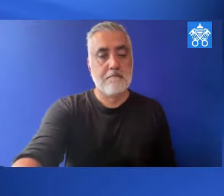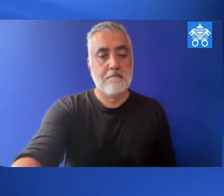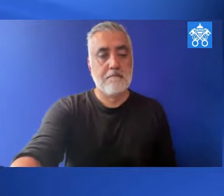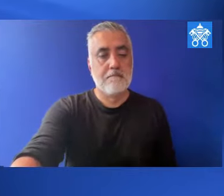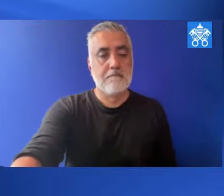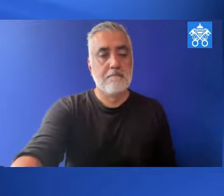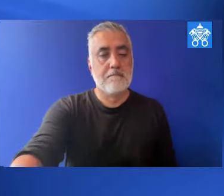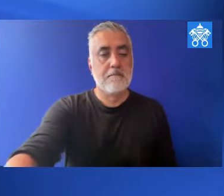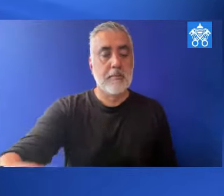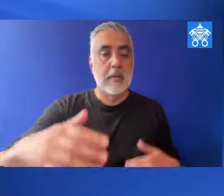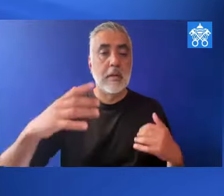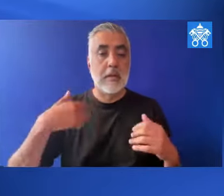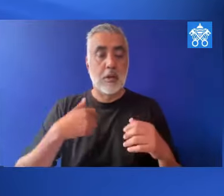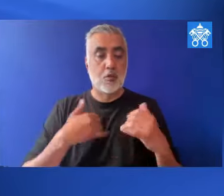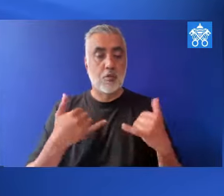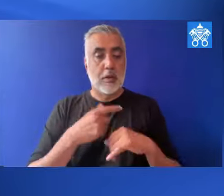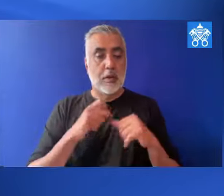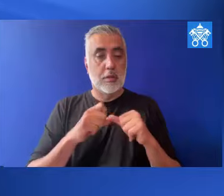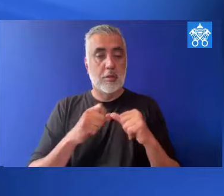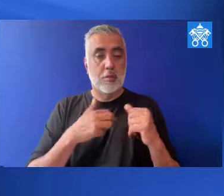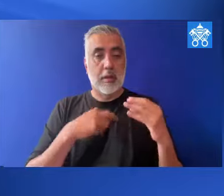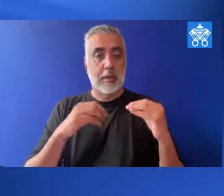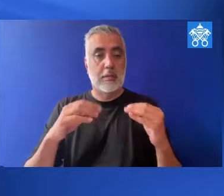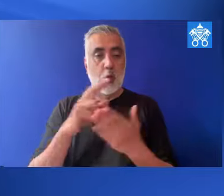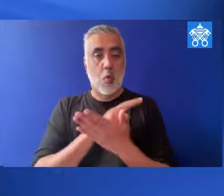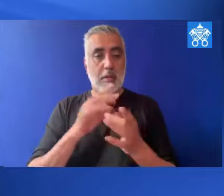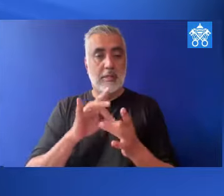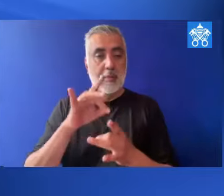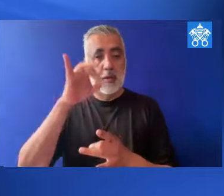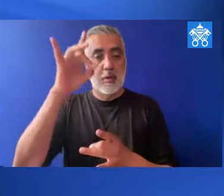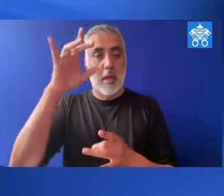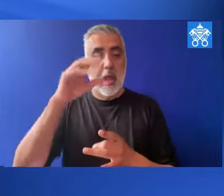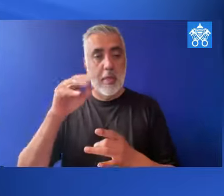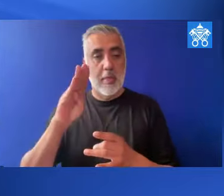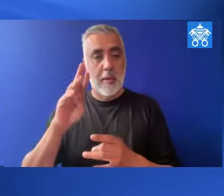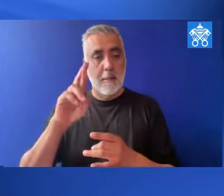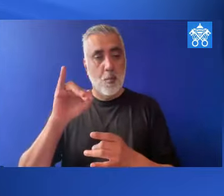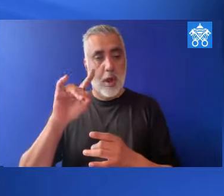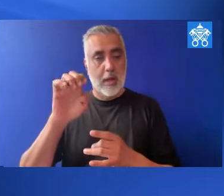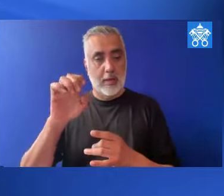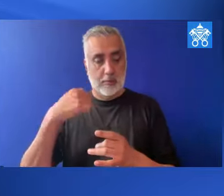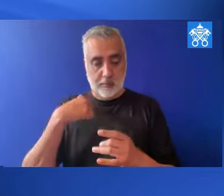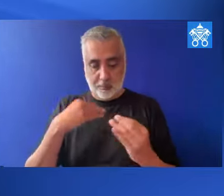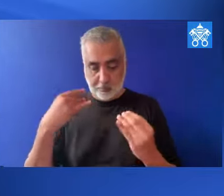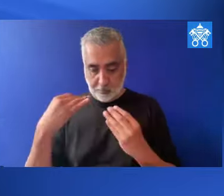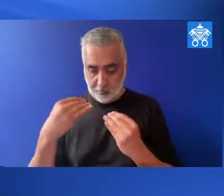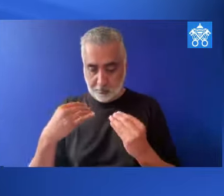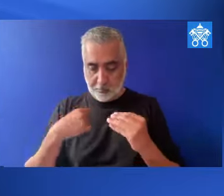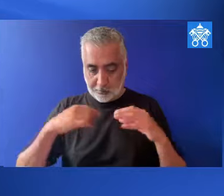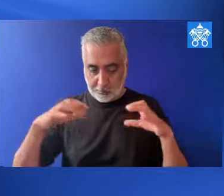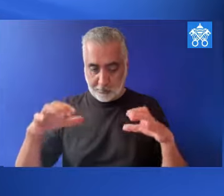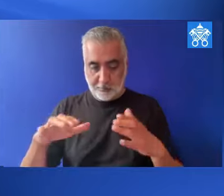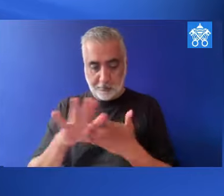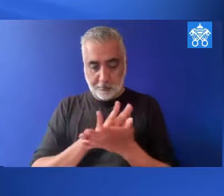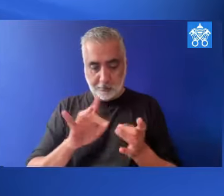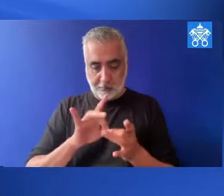Today, in our continuing catechesis on the Holy Spirit and the Bride, we reflect on the action of the Holy